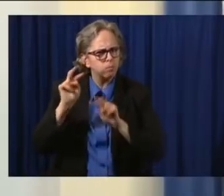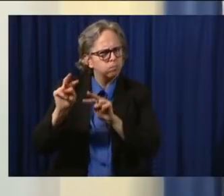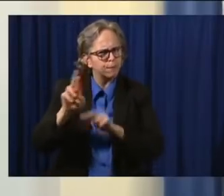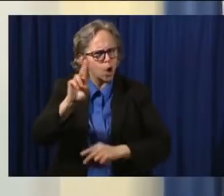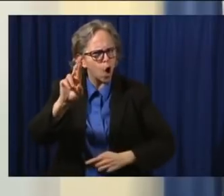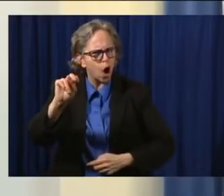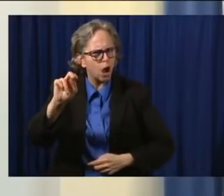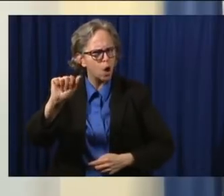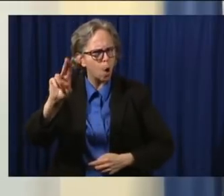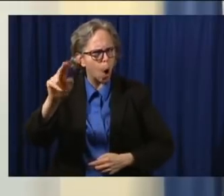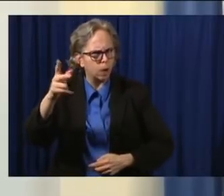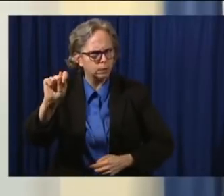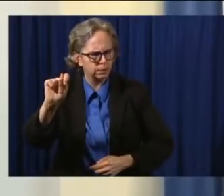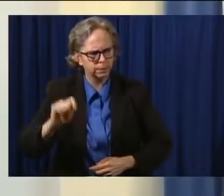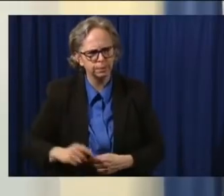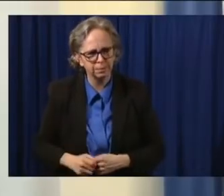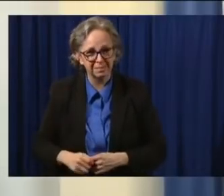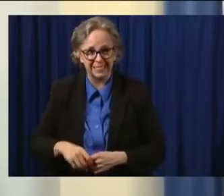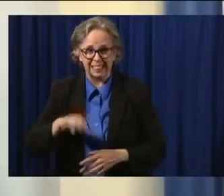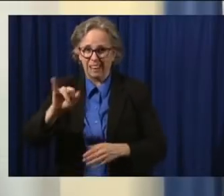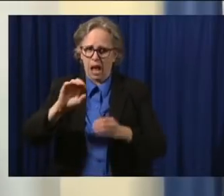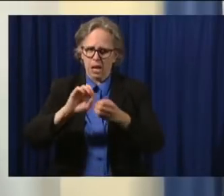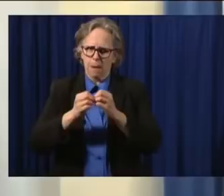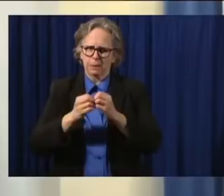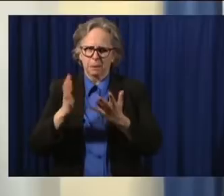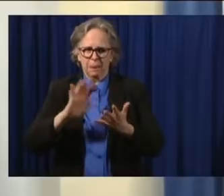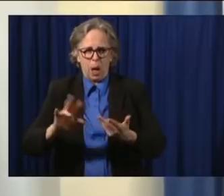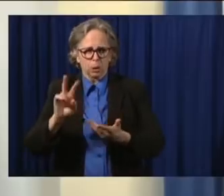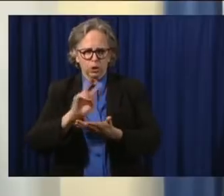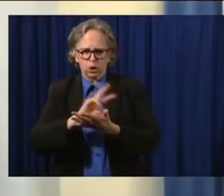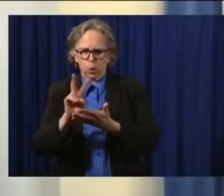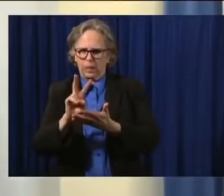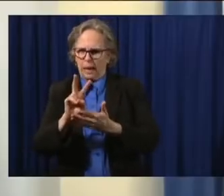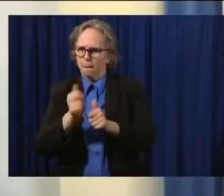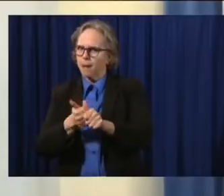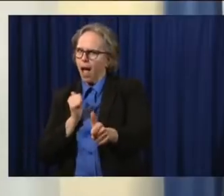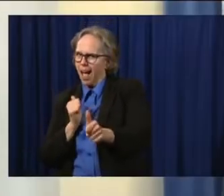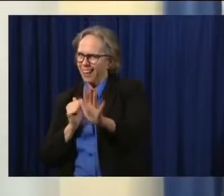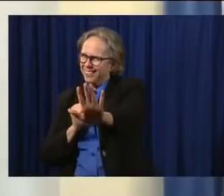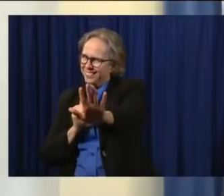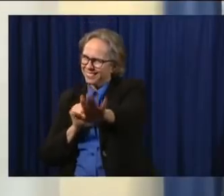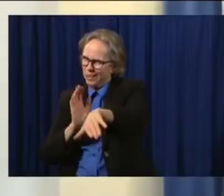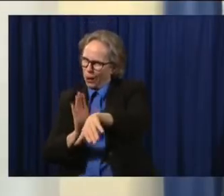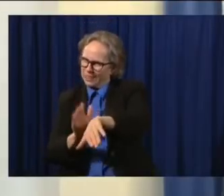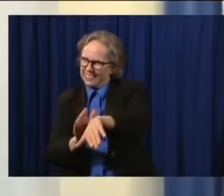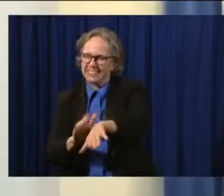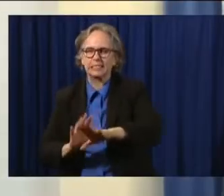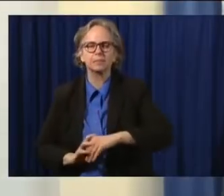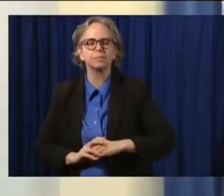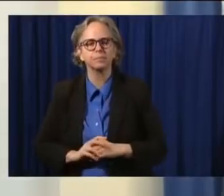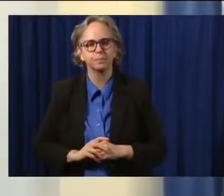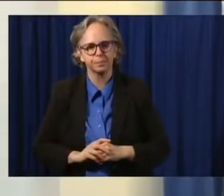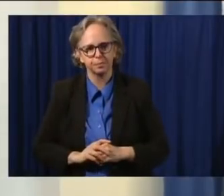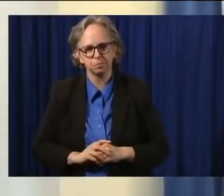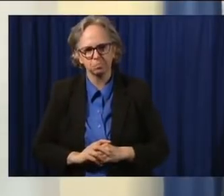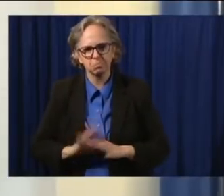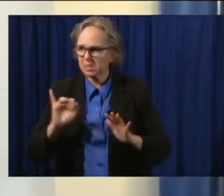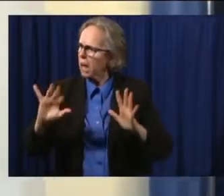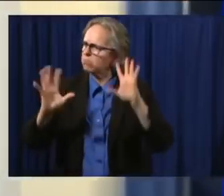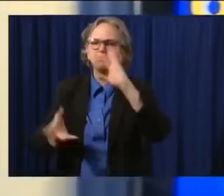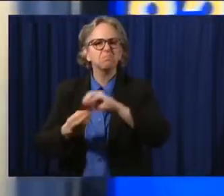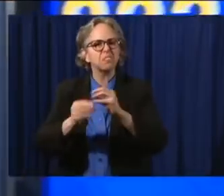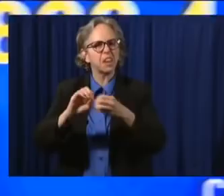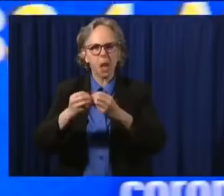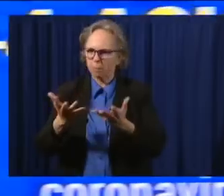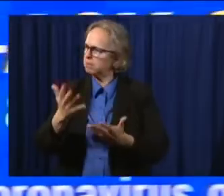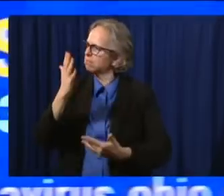do, lags about 2 weeks. And I think that's it for our data today, Governor. Thank you. Thank you very much.